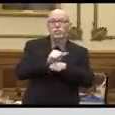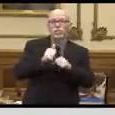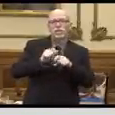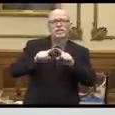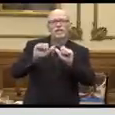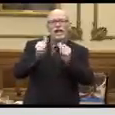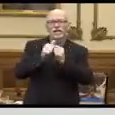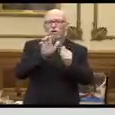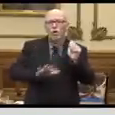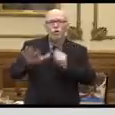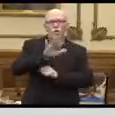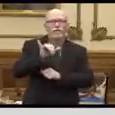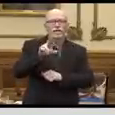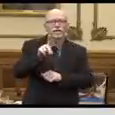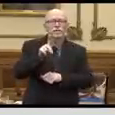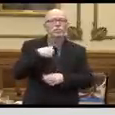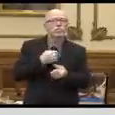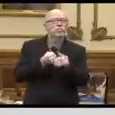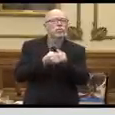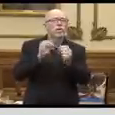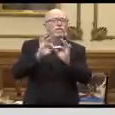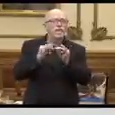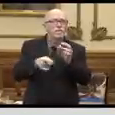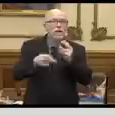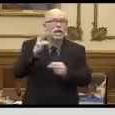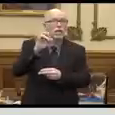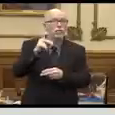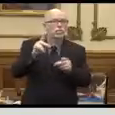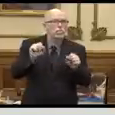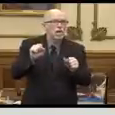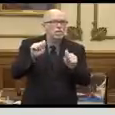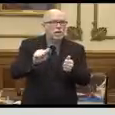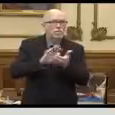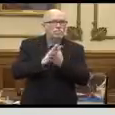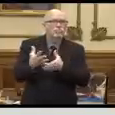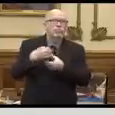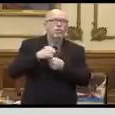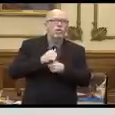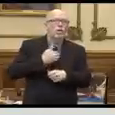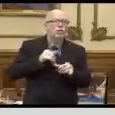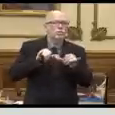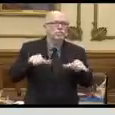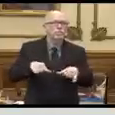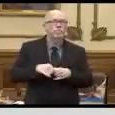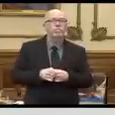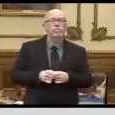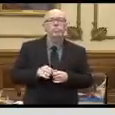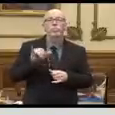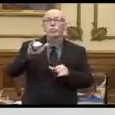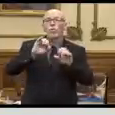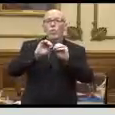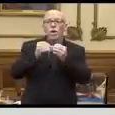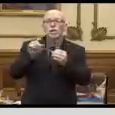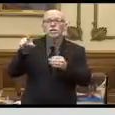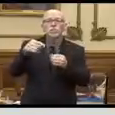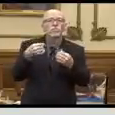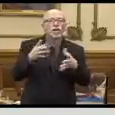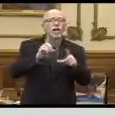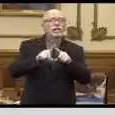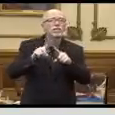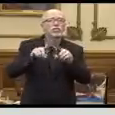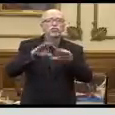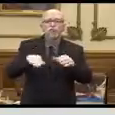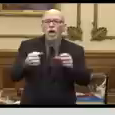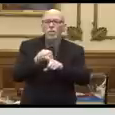agencies across the state to support families at risk of becoming involved with the child welfare system. These organizations provide numerous child abuse and